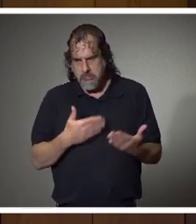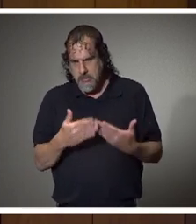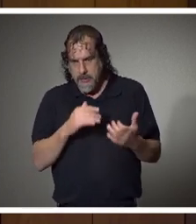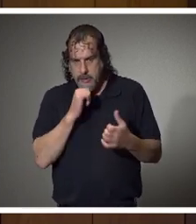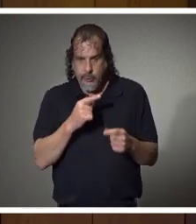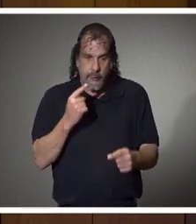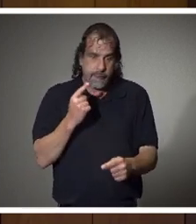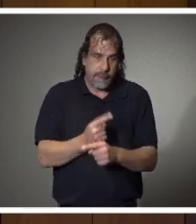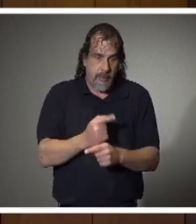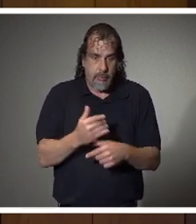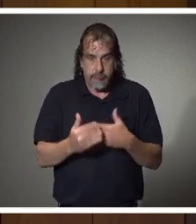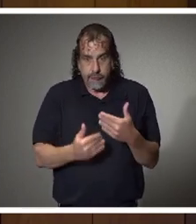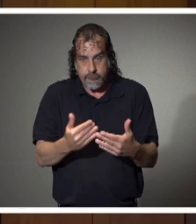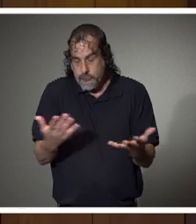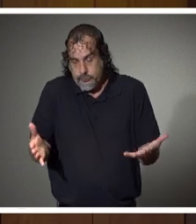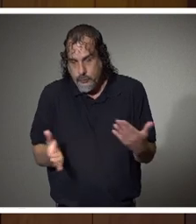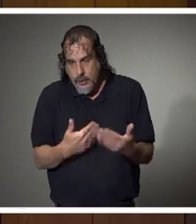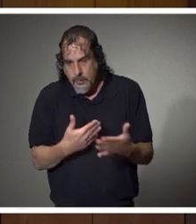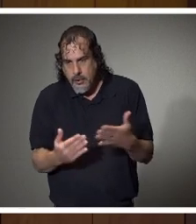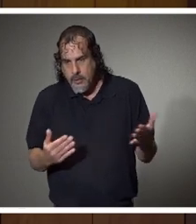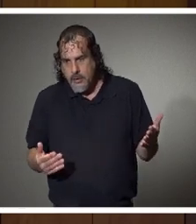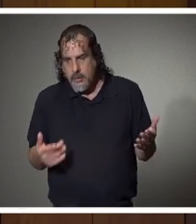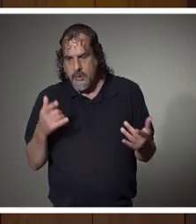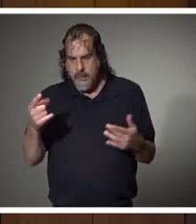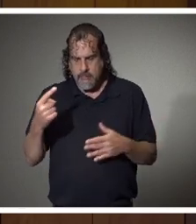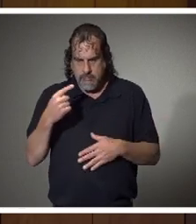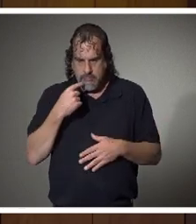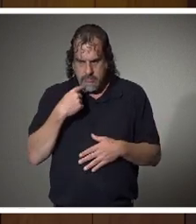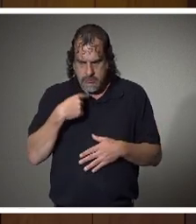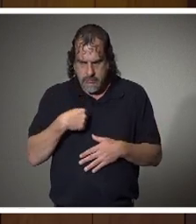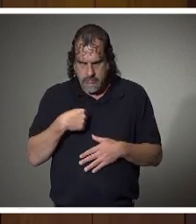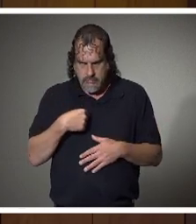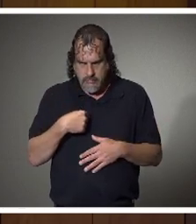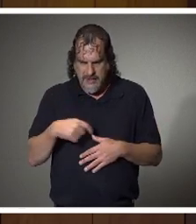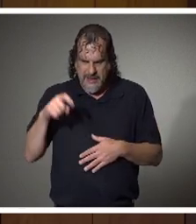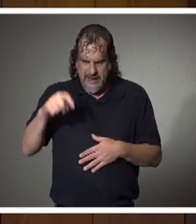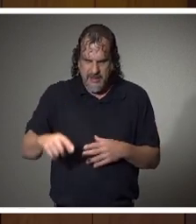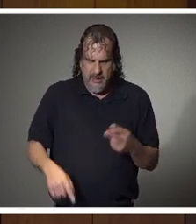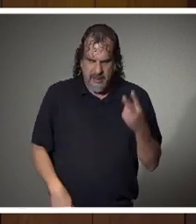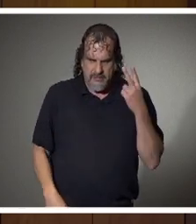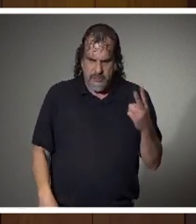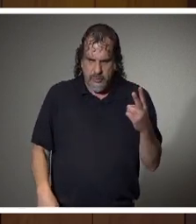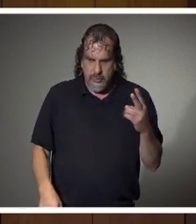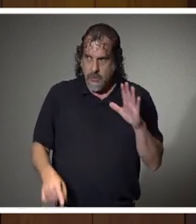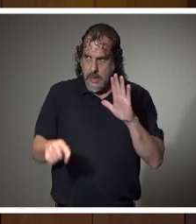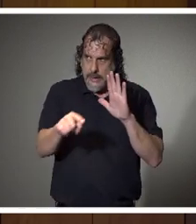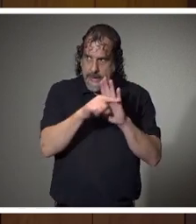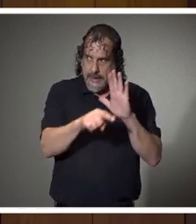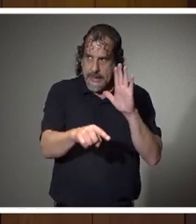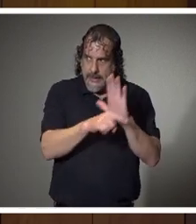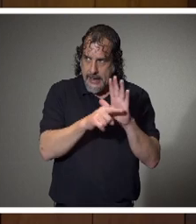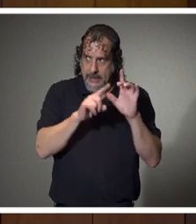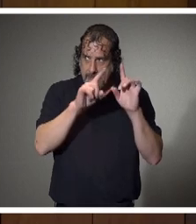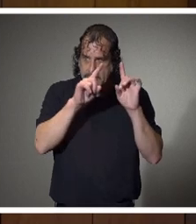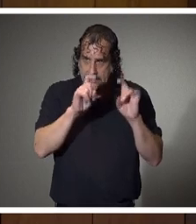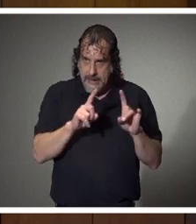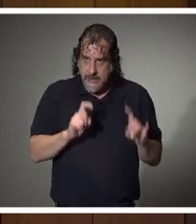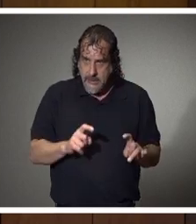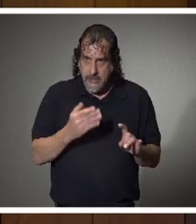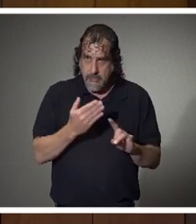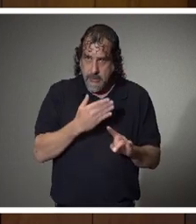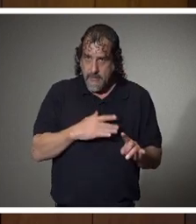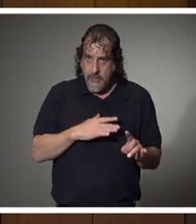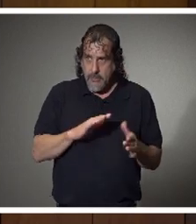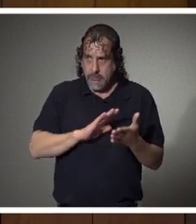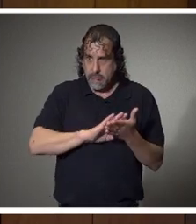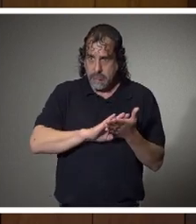right channels, I'm not sure. They had been told that they needed to have two negative results before